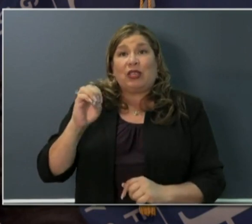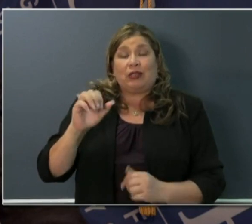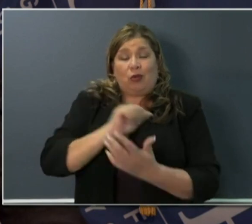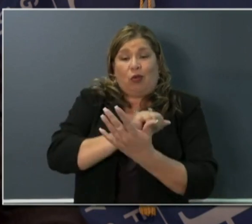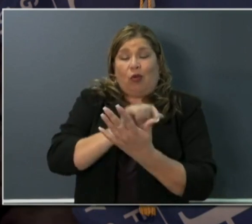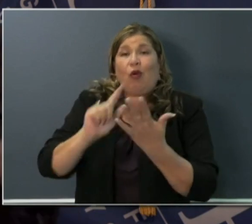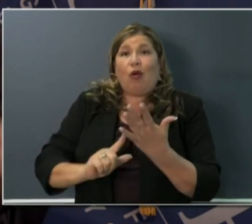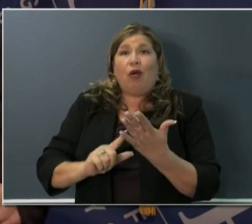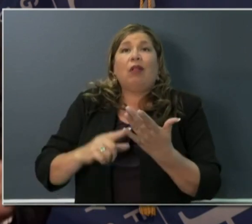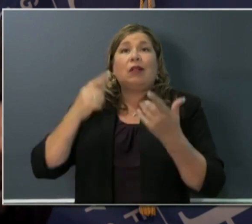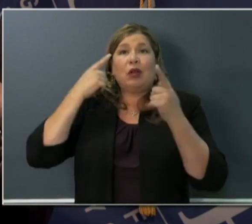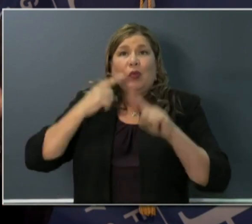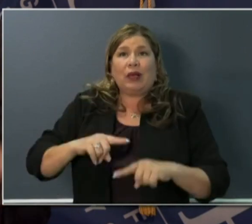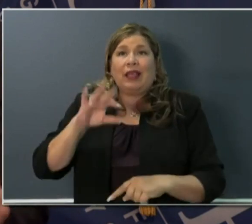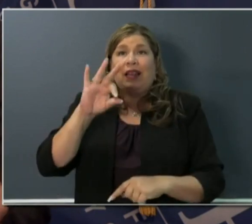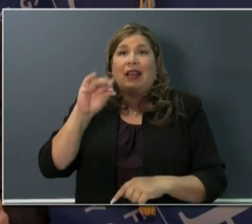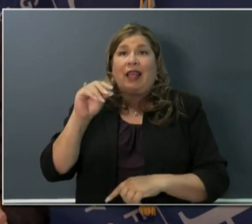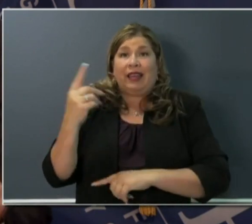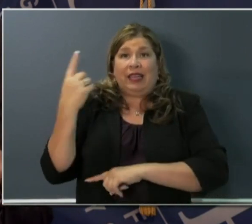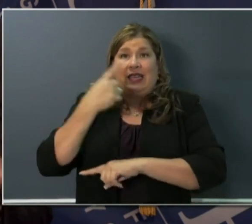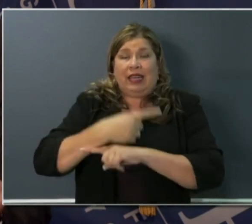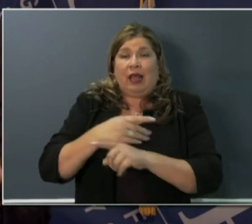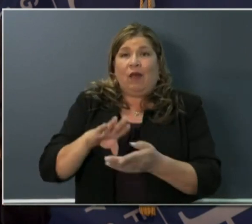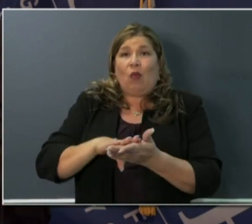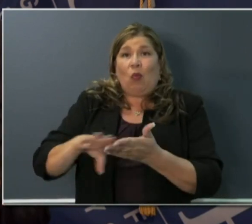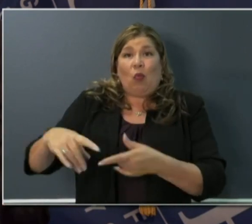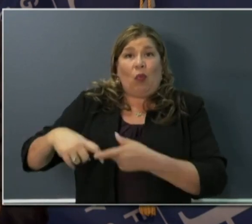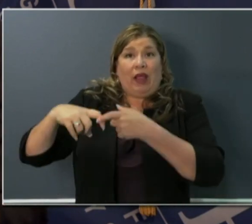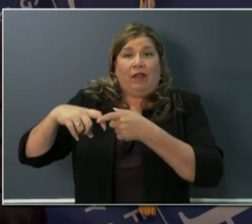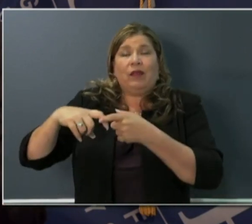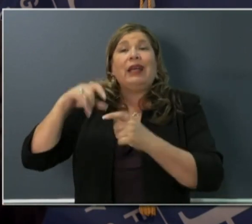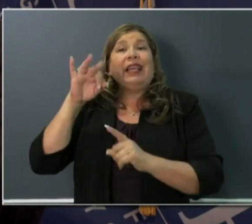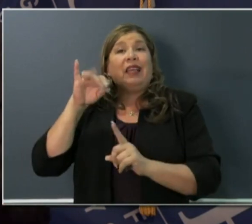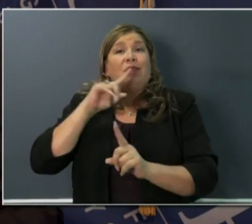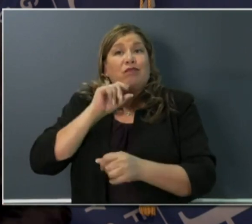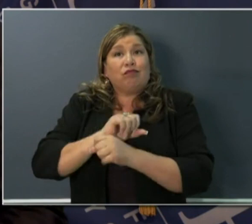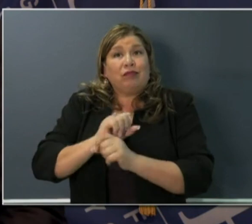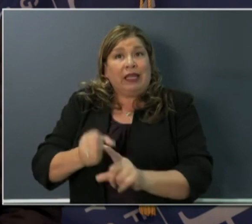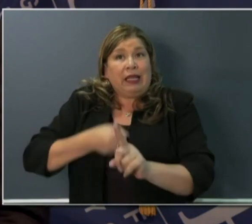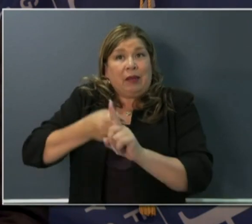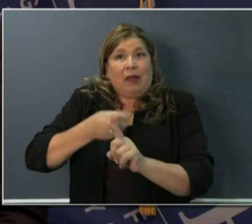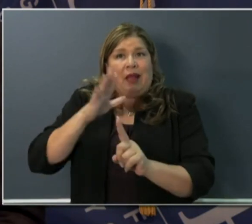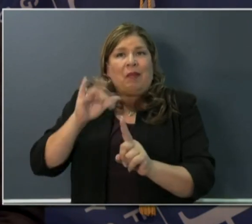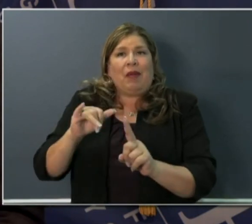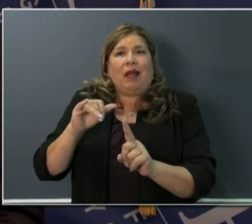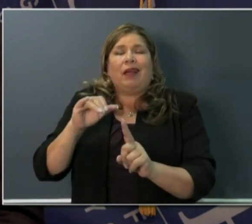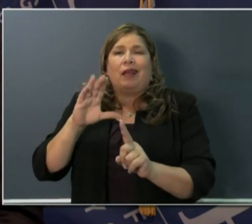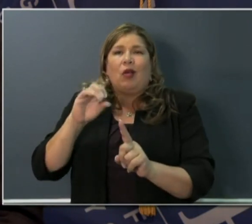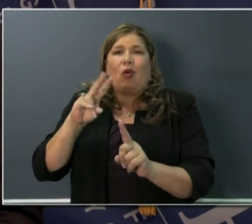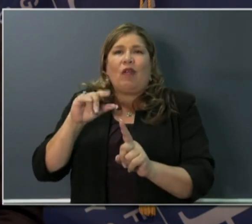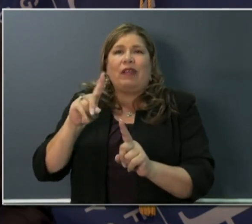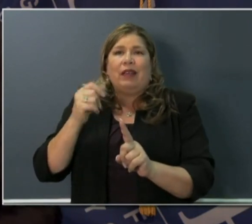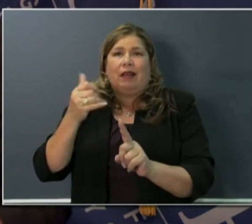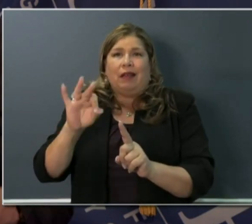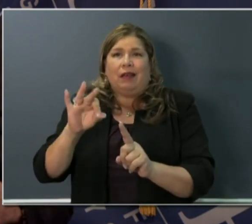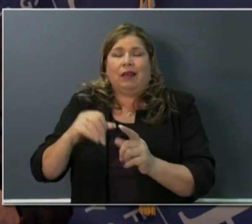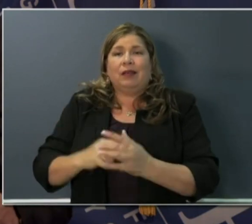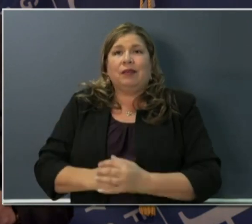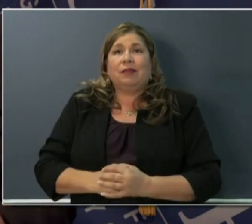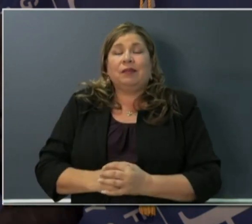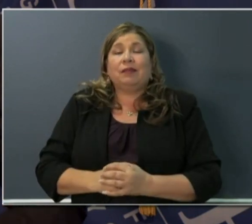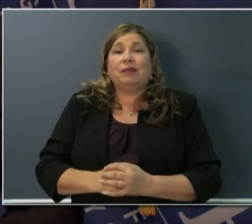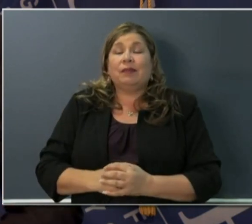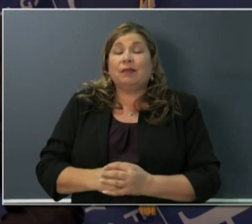waiver of payments for those that have been impacted by COVID-19. And that's an important point to make. It is